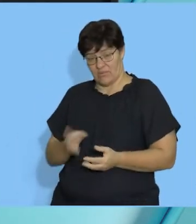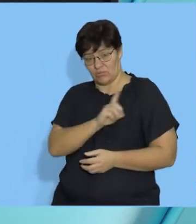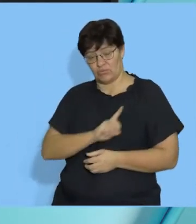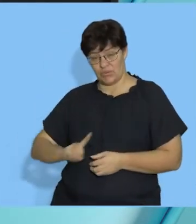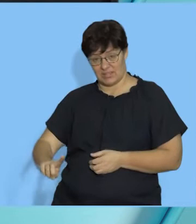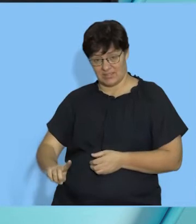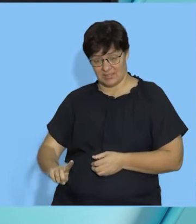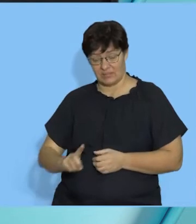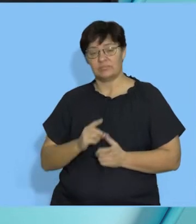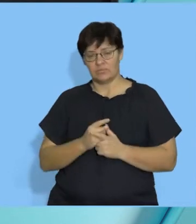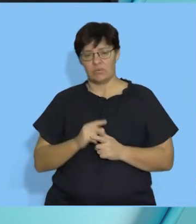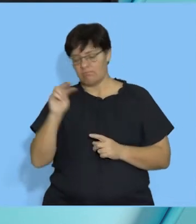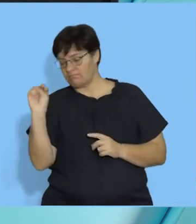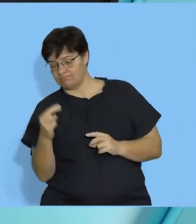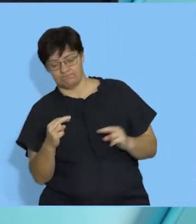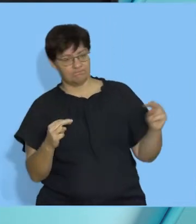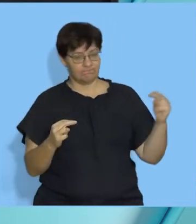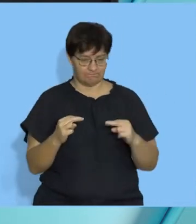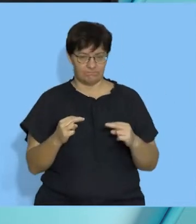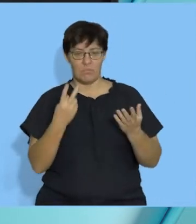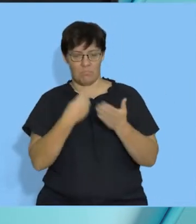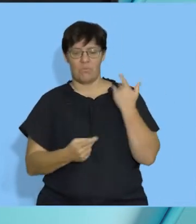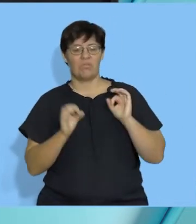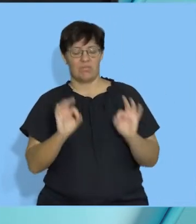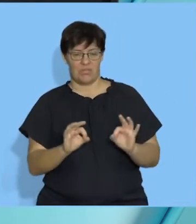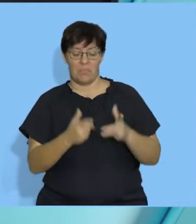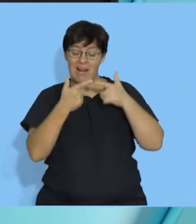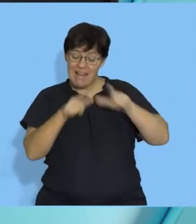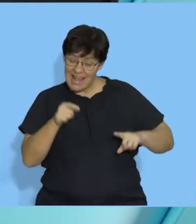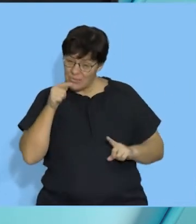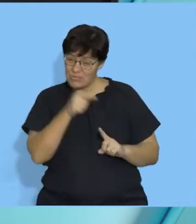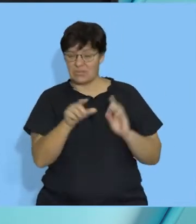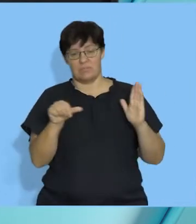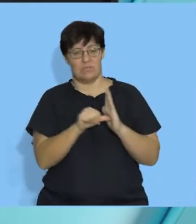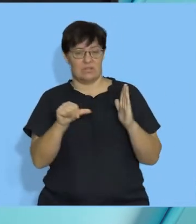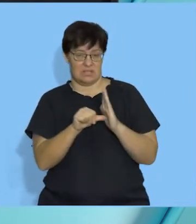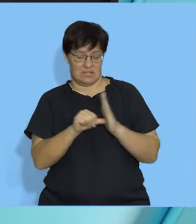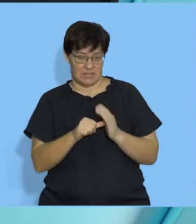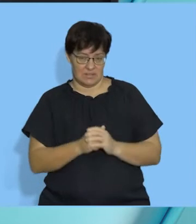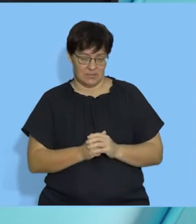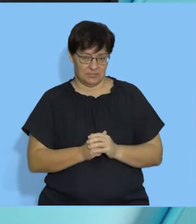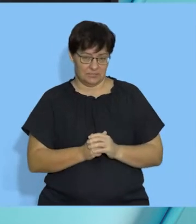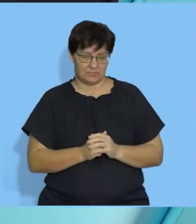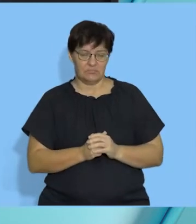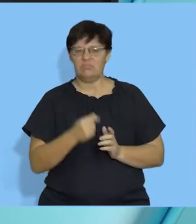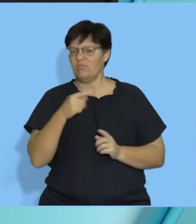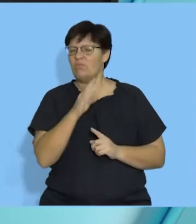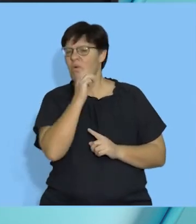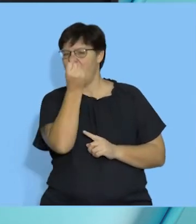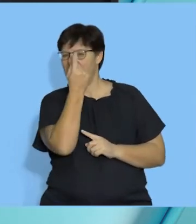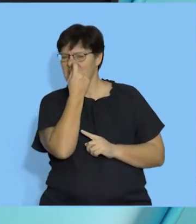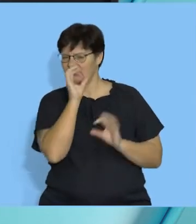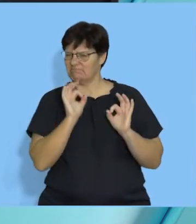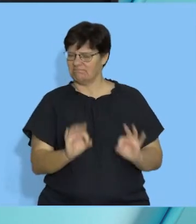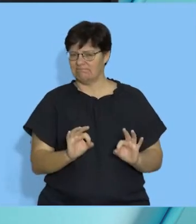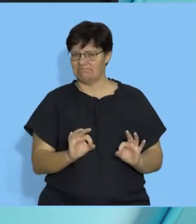both perspectives are actually correct, but then the language again plays a very, very critical role in terms of understanding